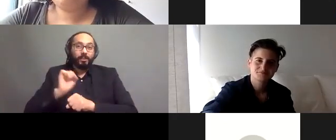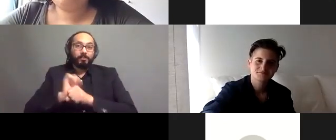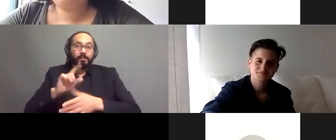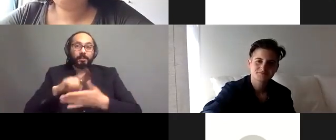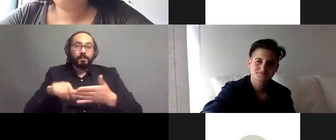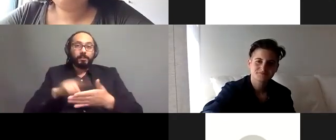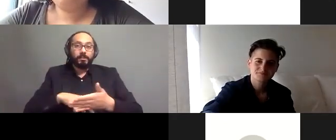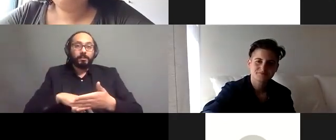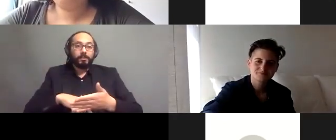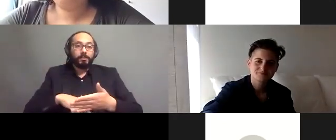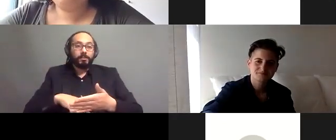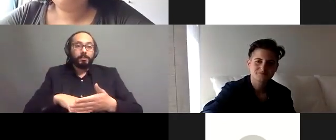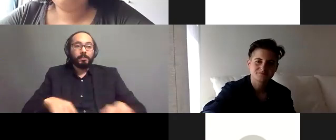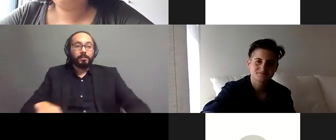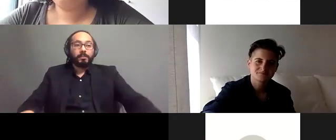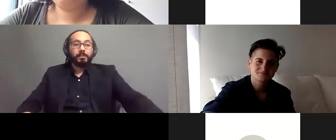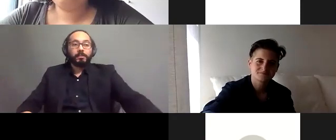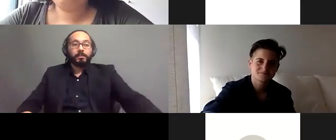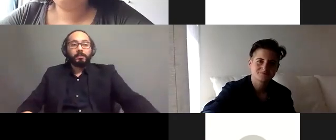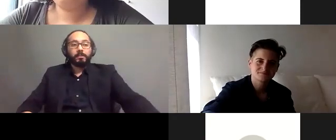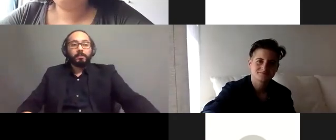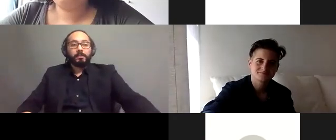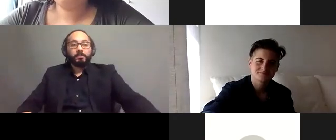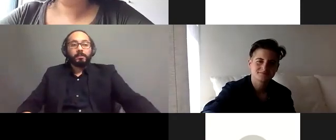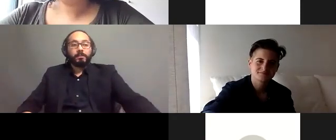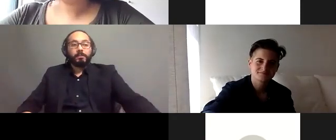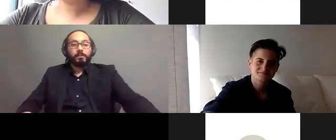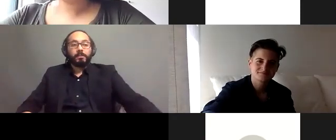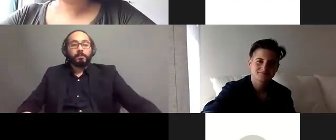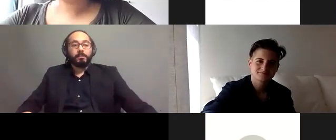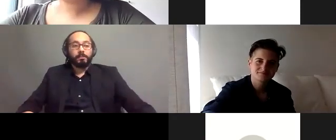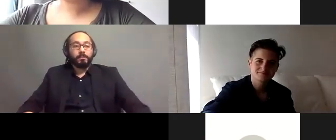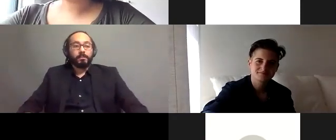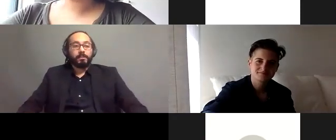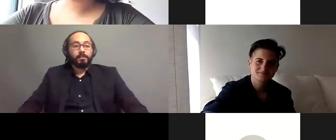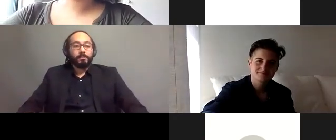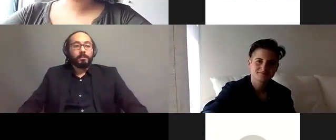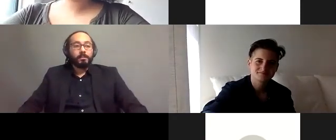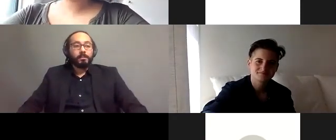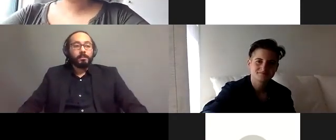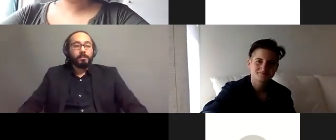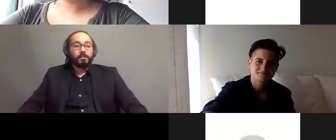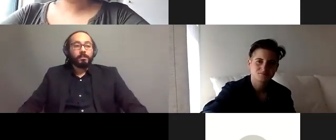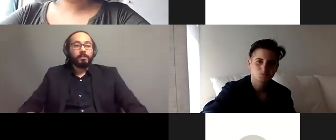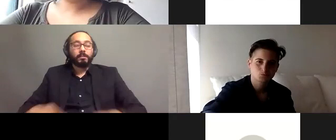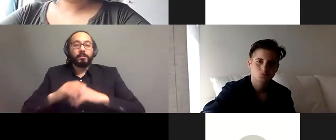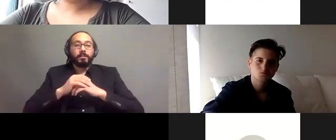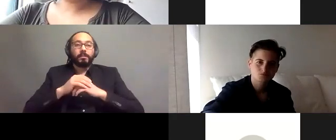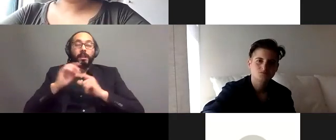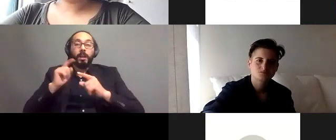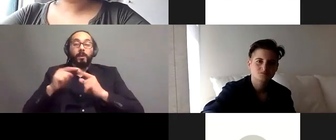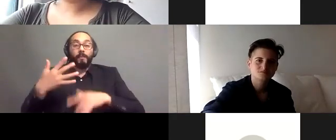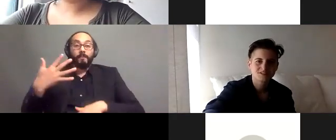My piece, even now, in the last 4 weeks, went from 5 dancers to 1 dancer.